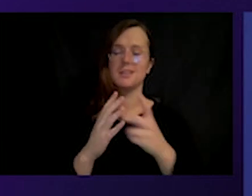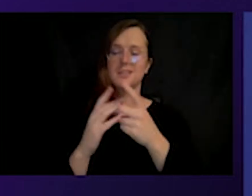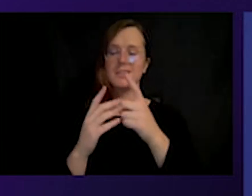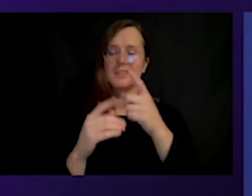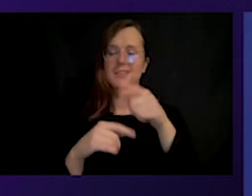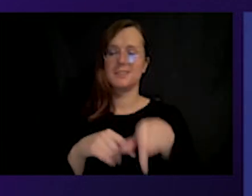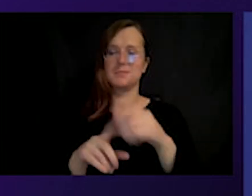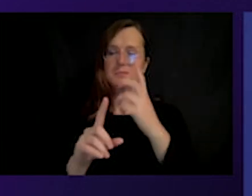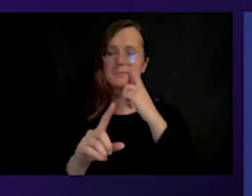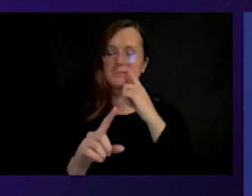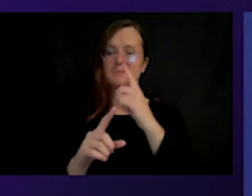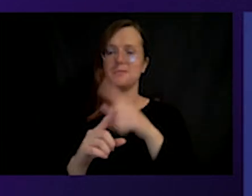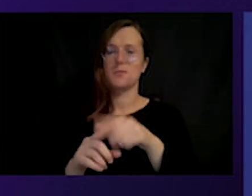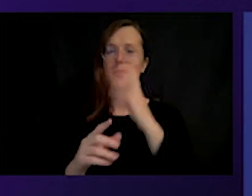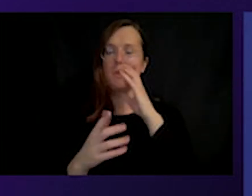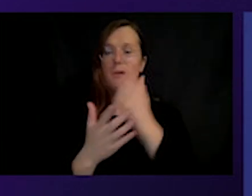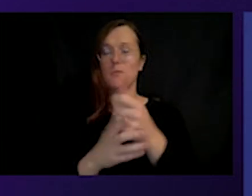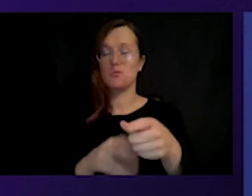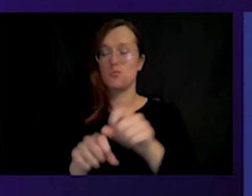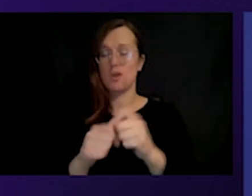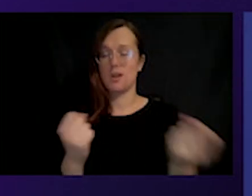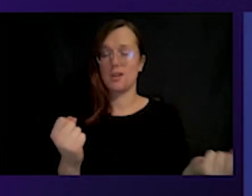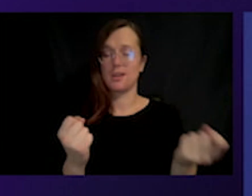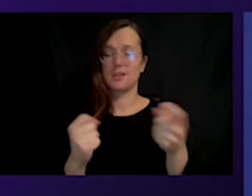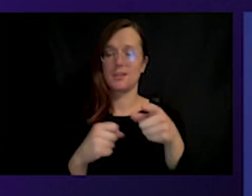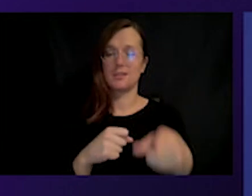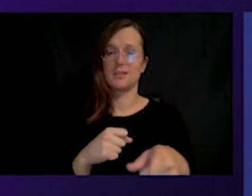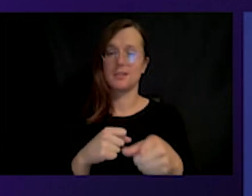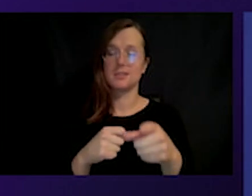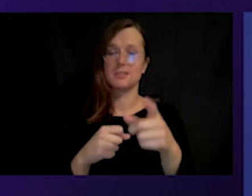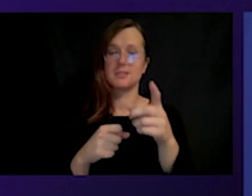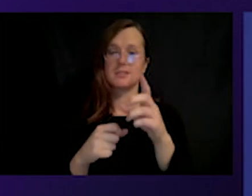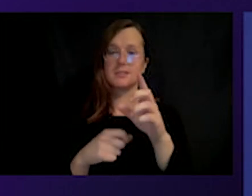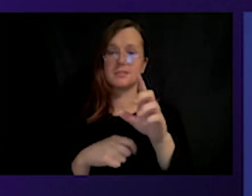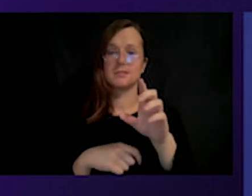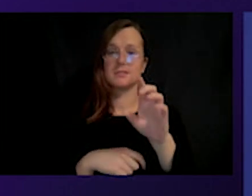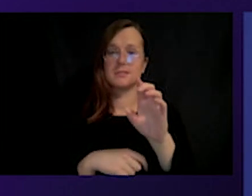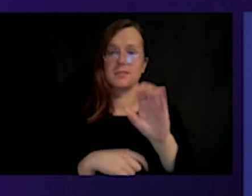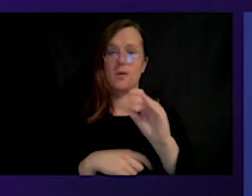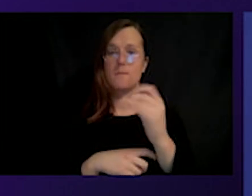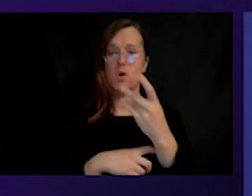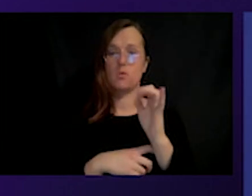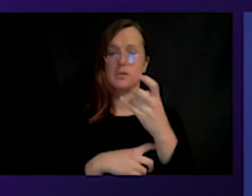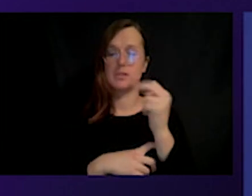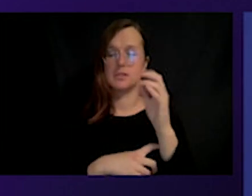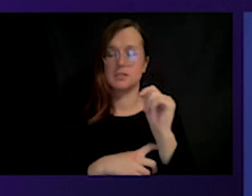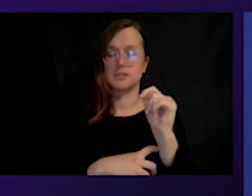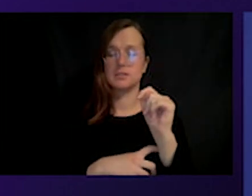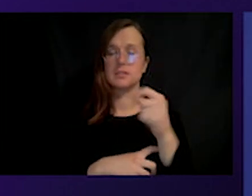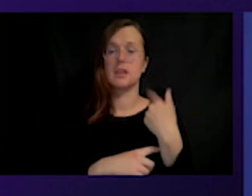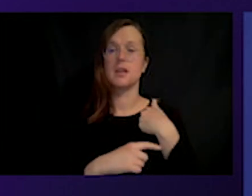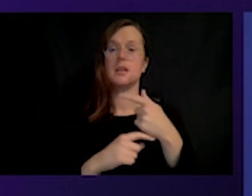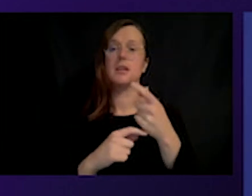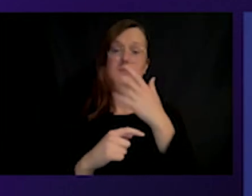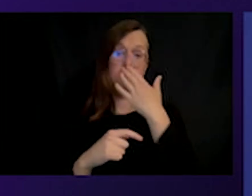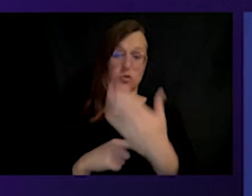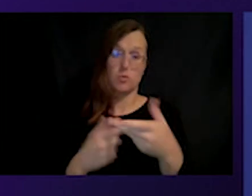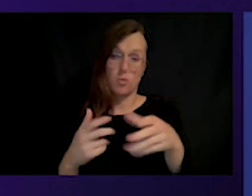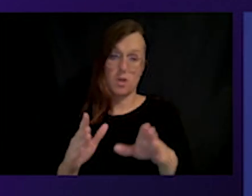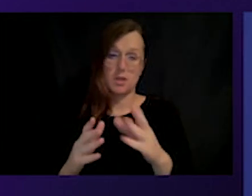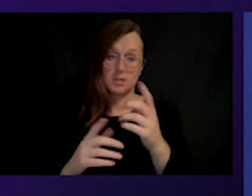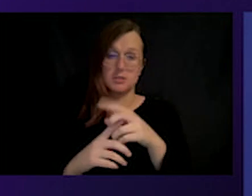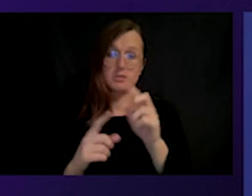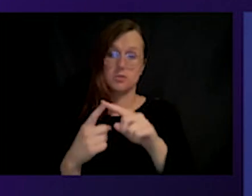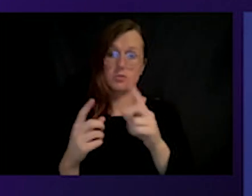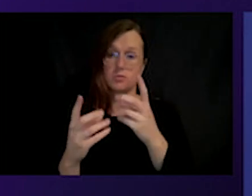you break this PFAS component so that we allow to develop more economical way to decompose it.